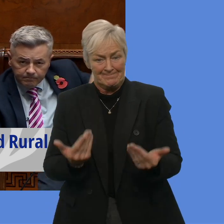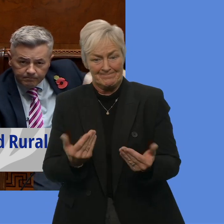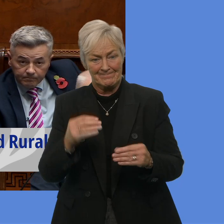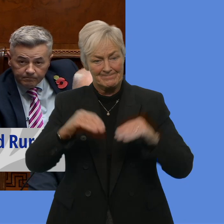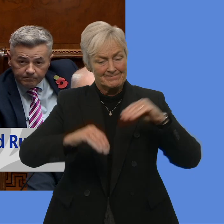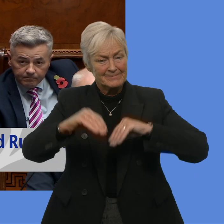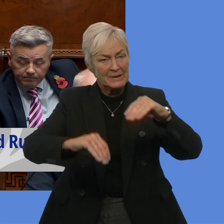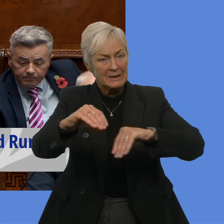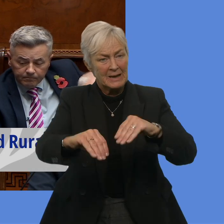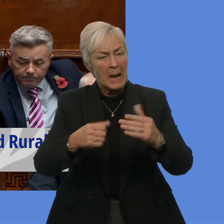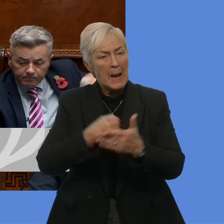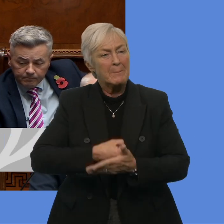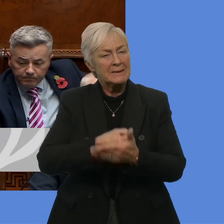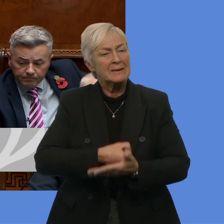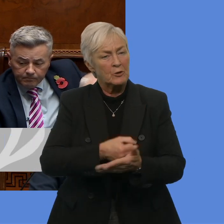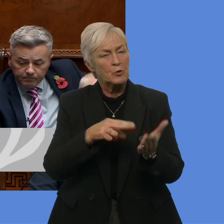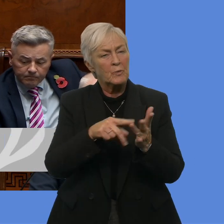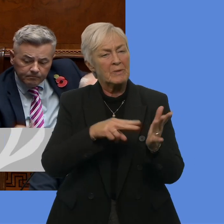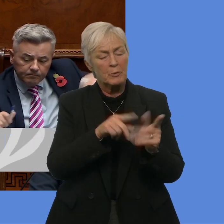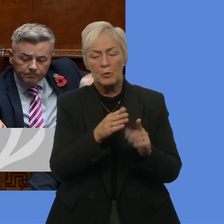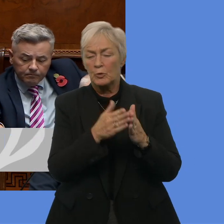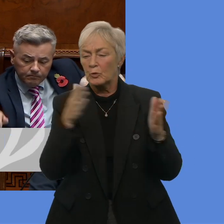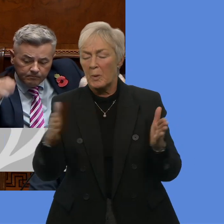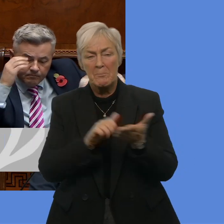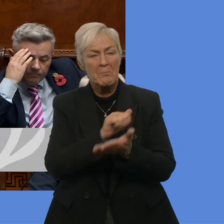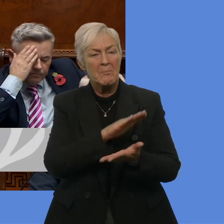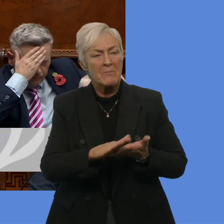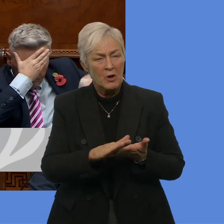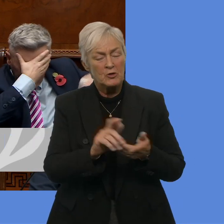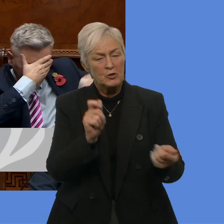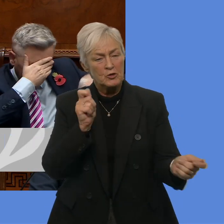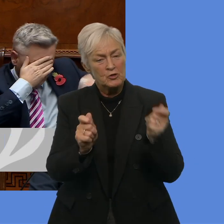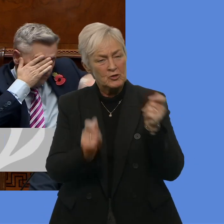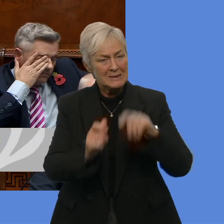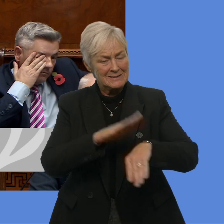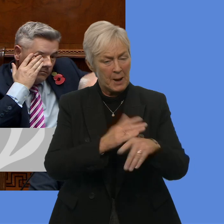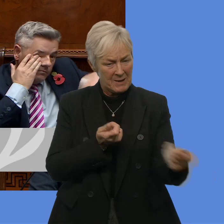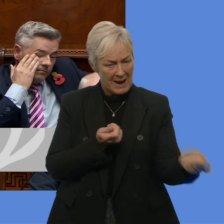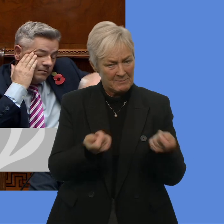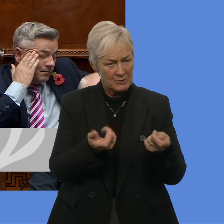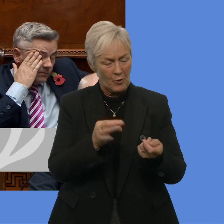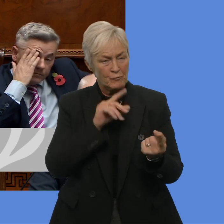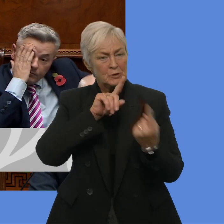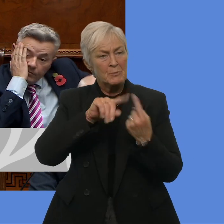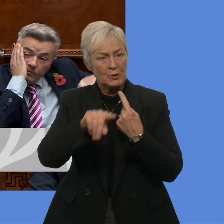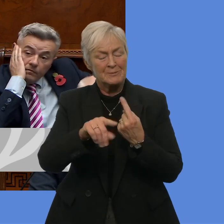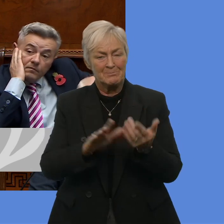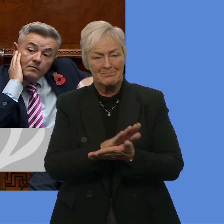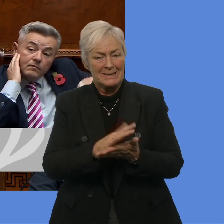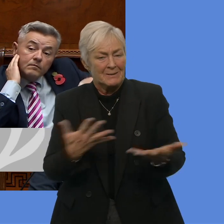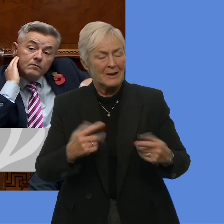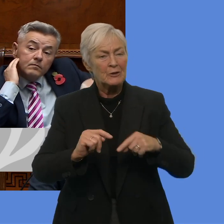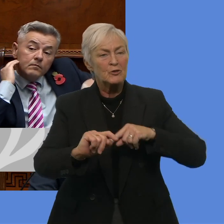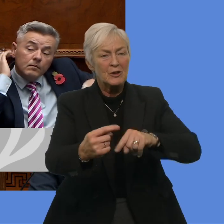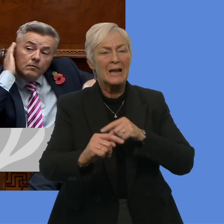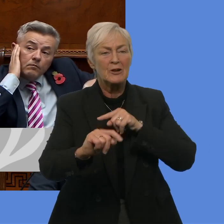season for tree planting is limited to November to March each year, the change in times of administration of these grants presents many challenges, with